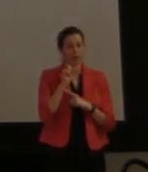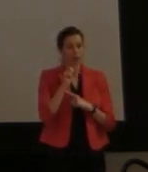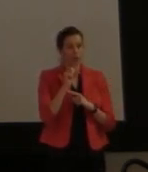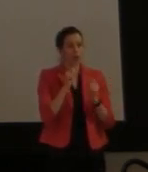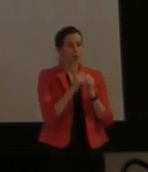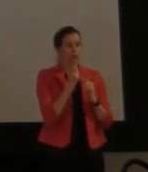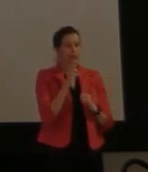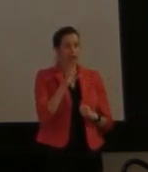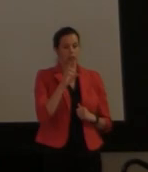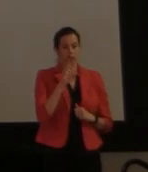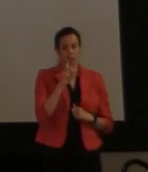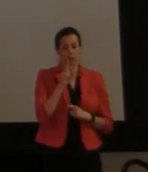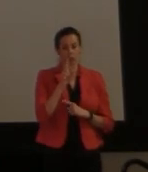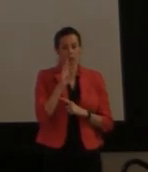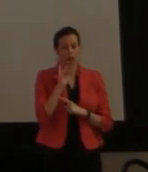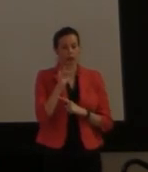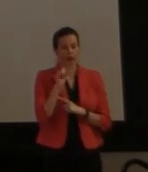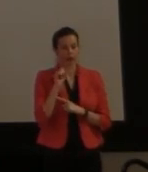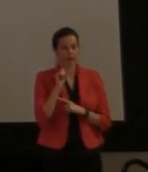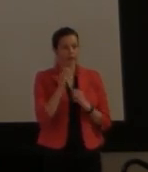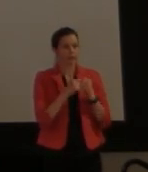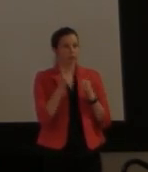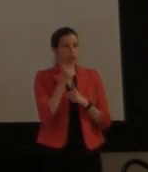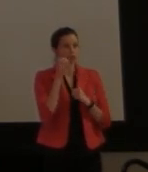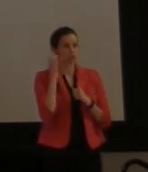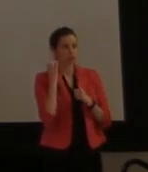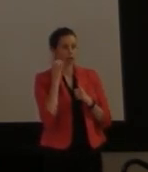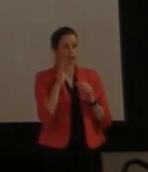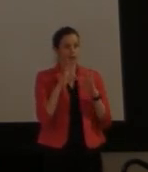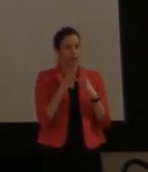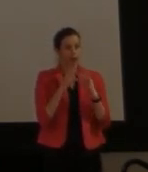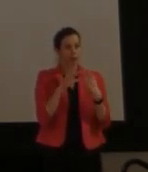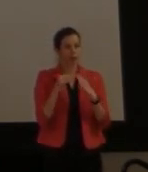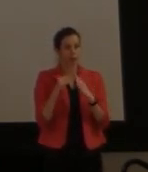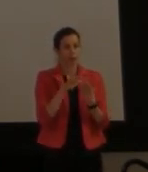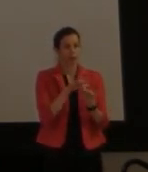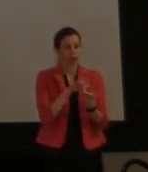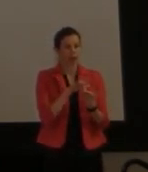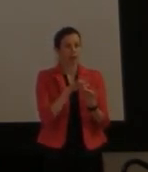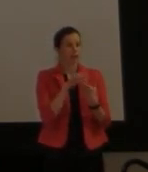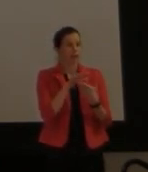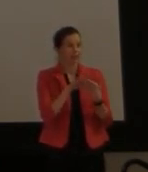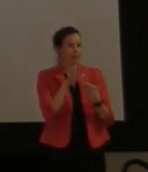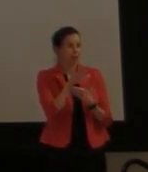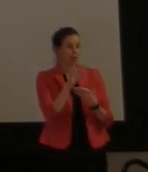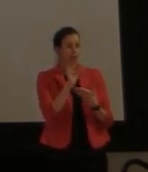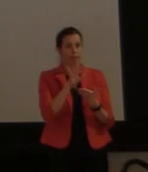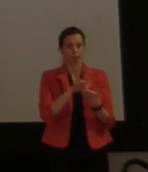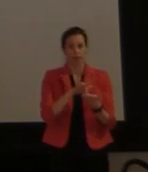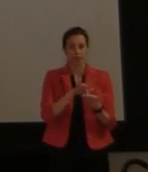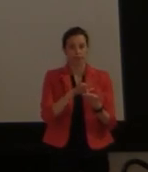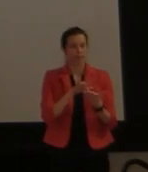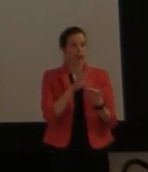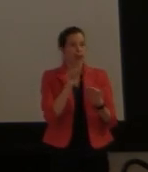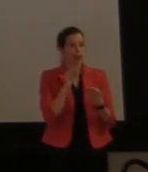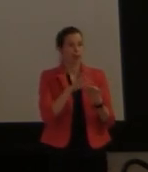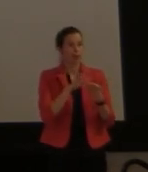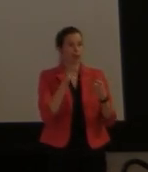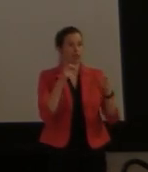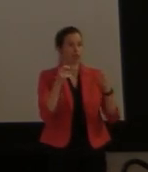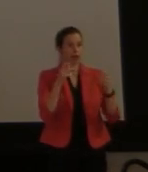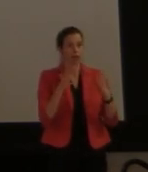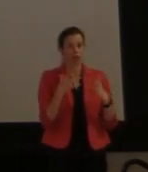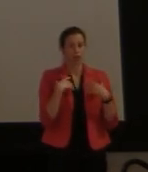with Dr. Barbara Tobias, Chair, Department of Family and Community Medicine in the College of Medicine, and the Medical Director of the